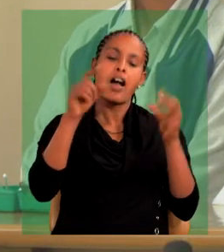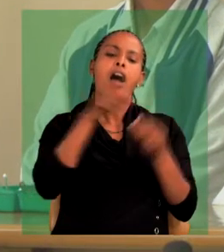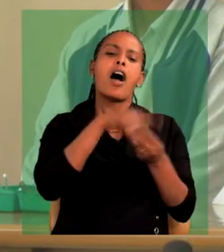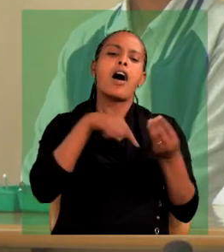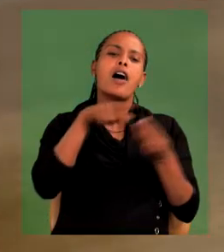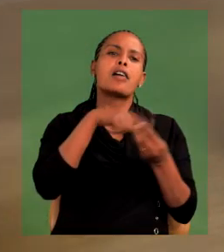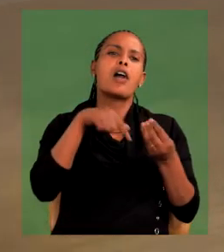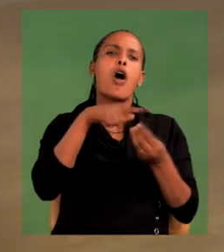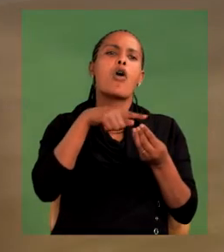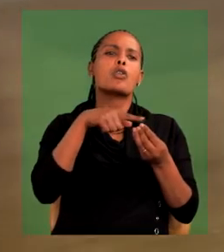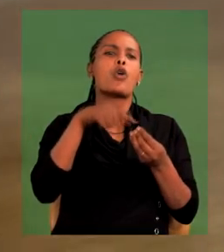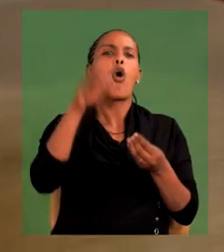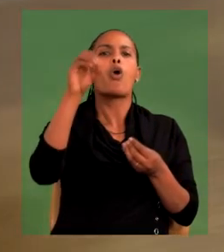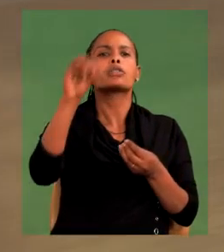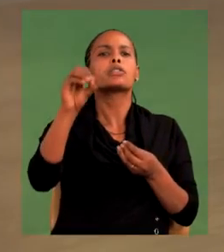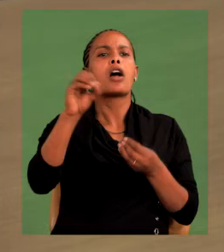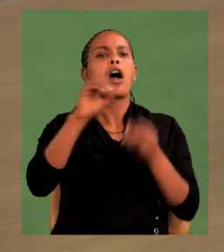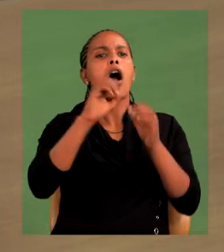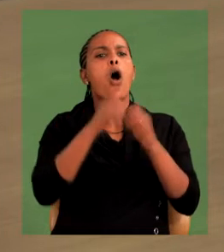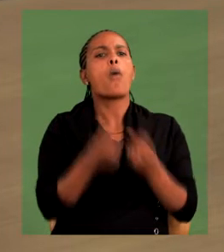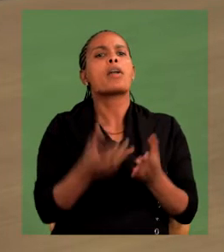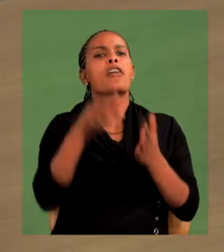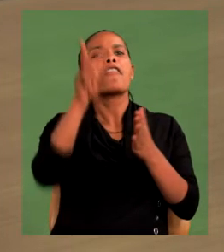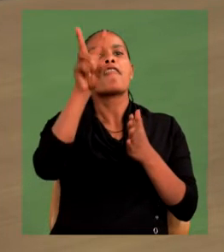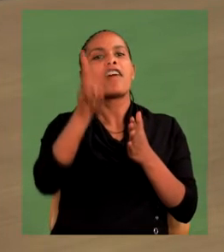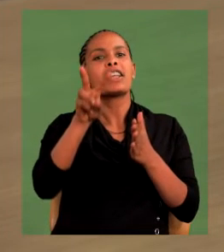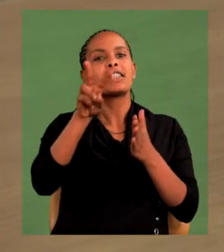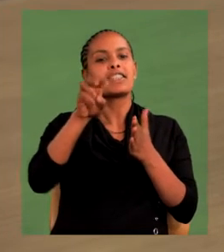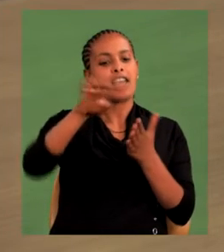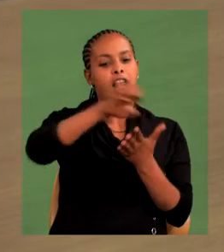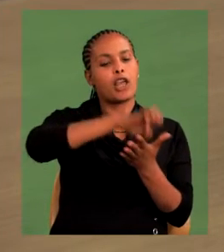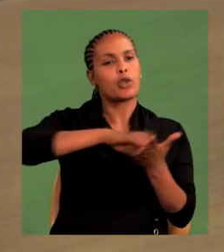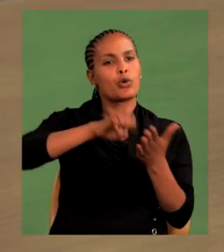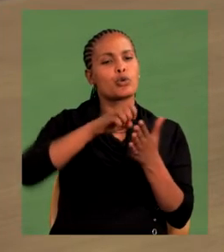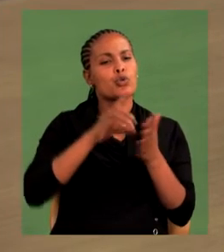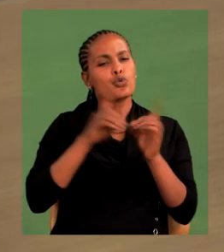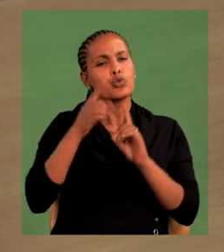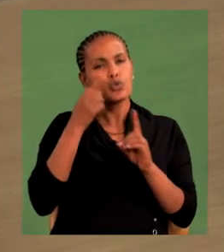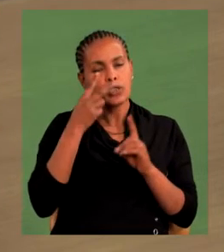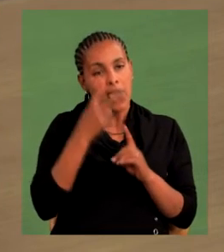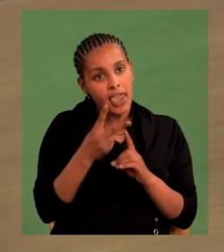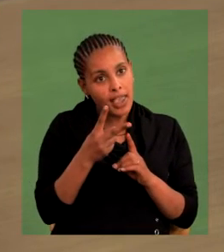Around oxygen, how many valence electrons do you see?